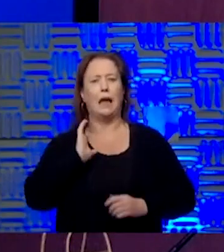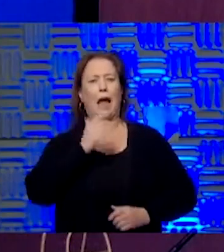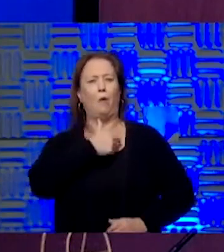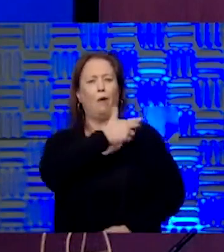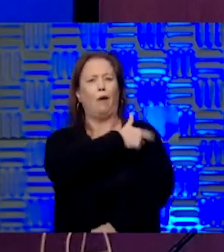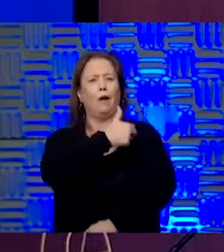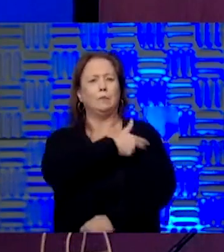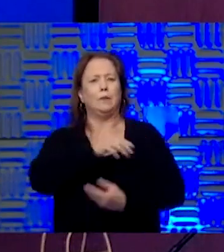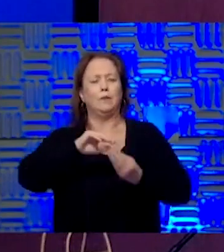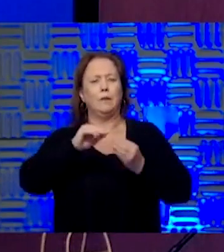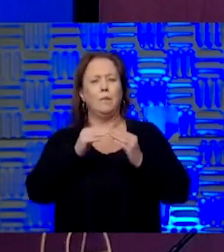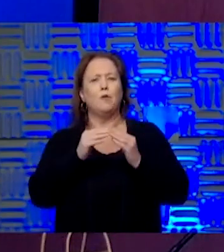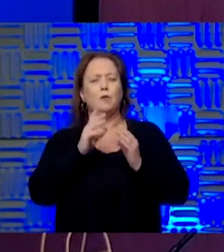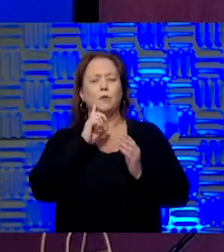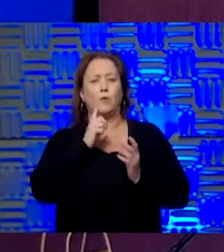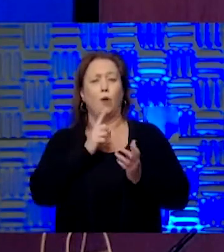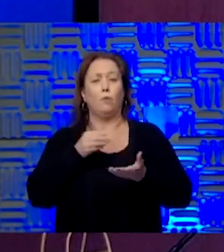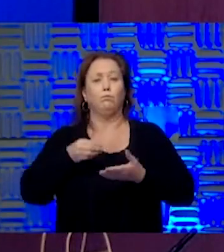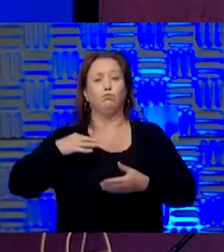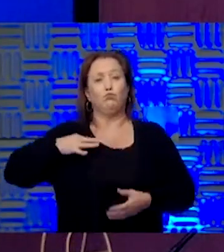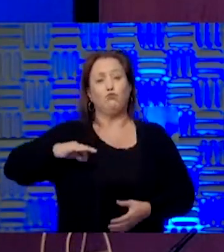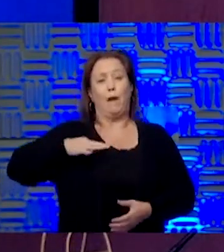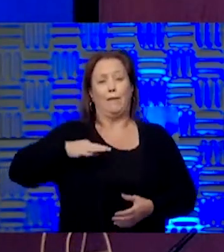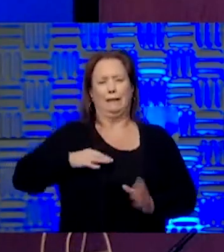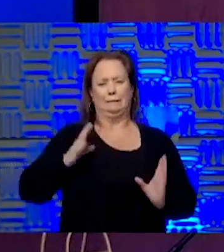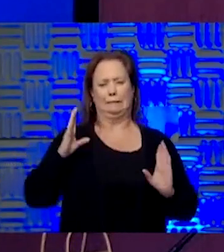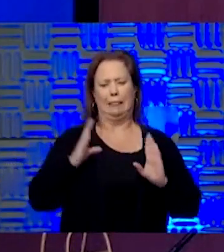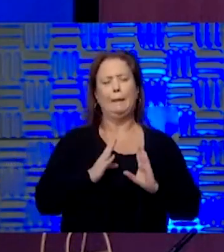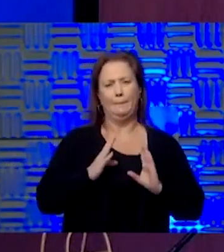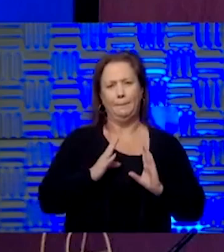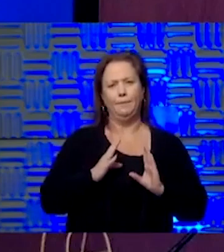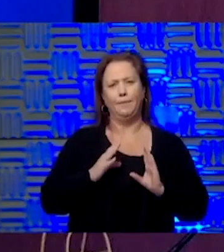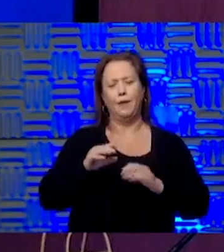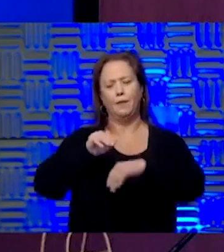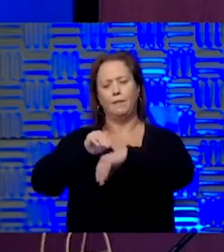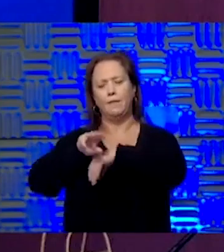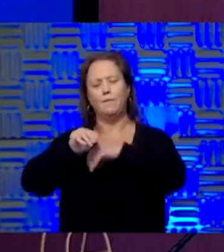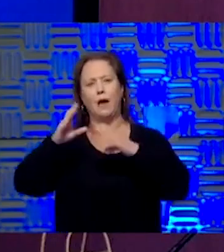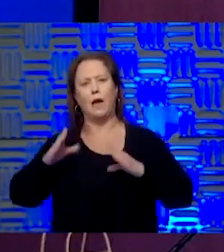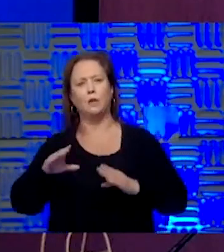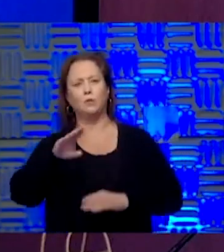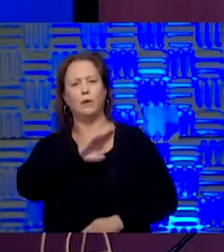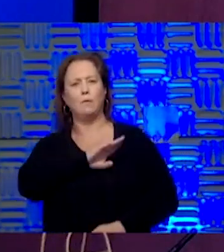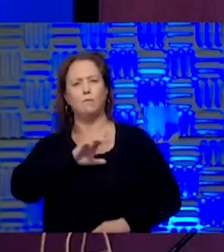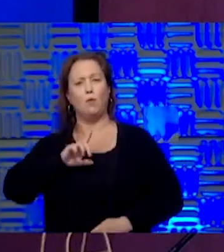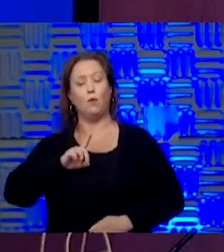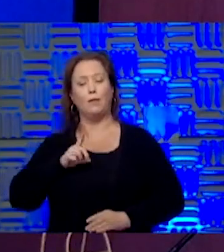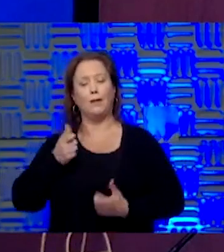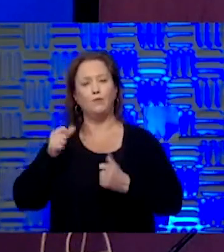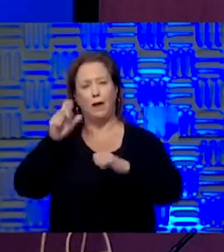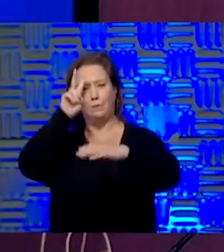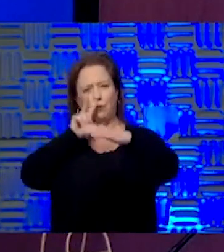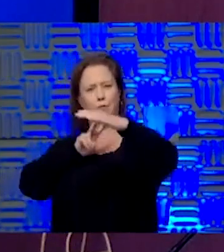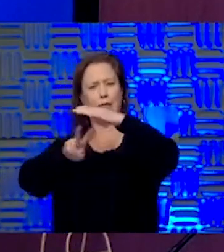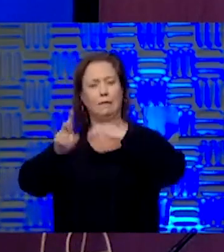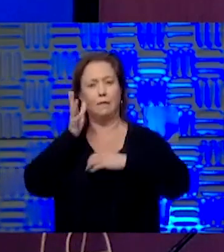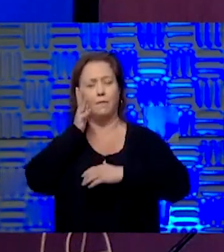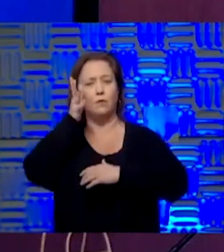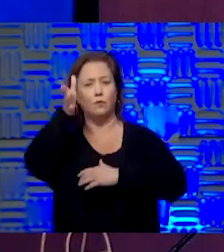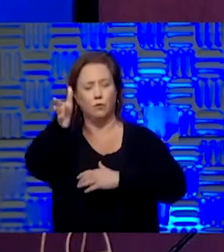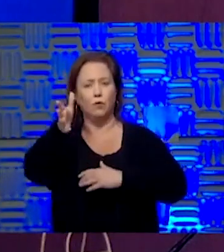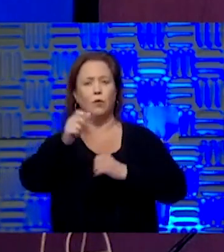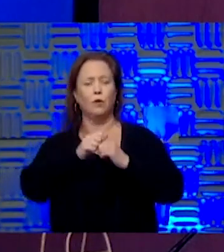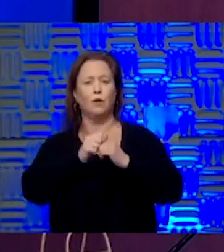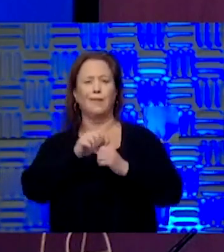slim. The advisory board, which is a group that reviews and tries to predict the future, and as well as rating agencies